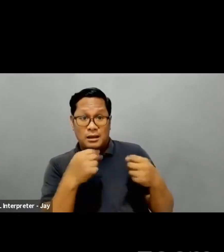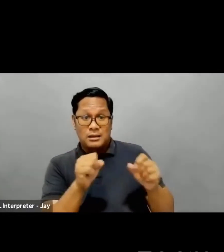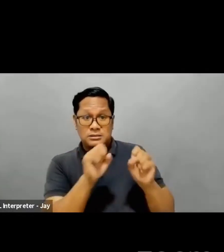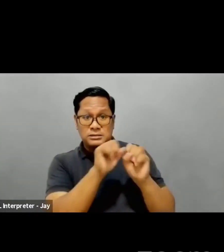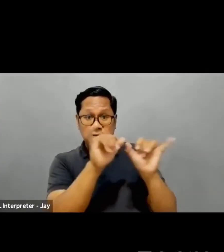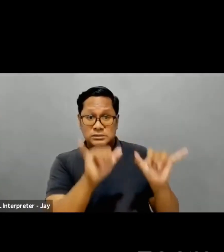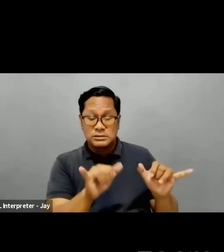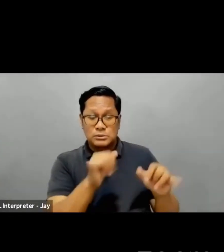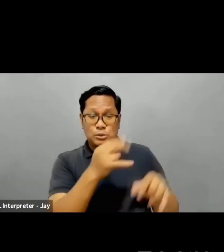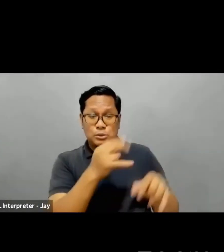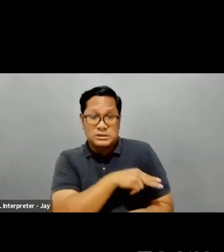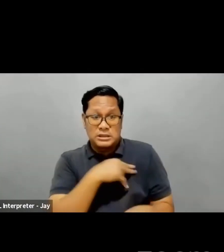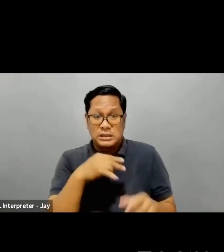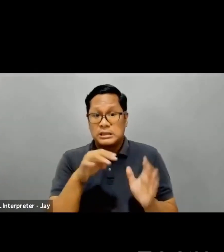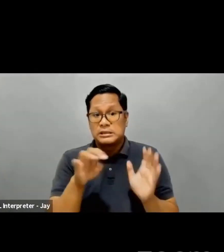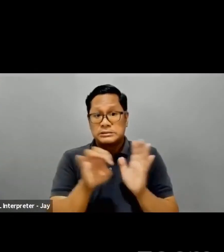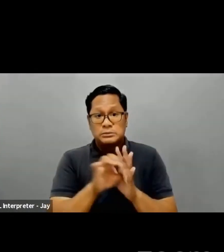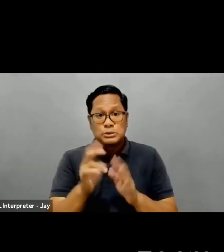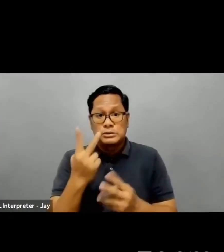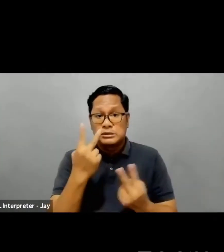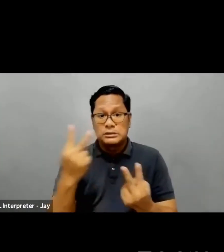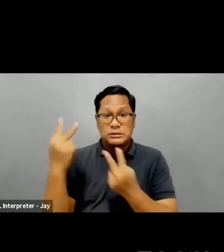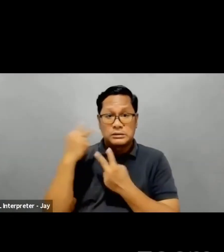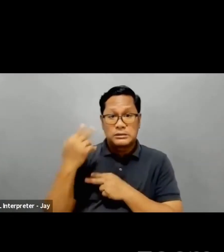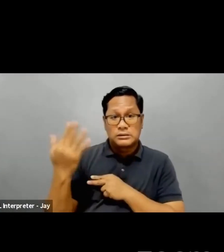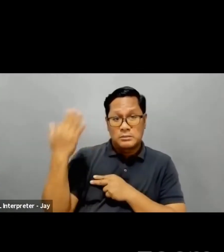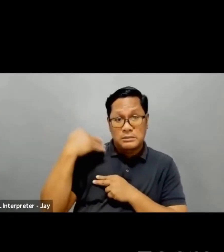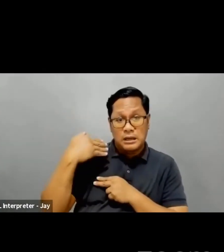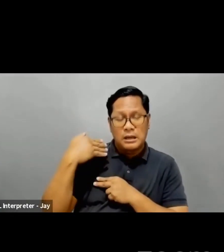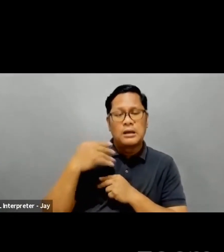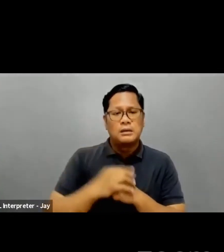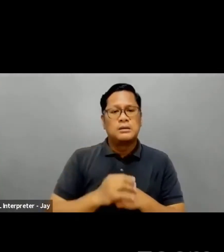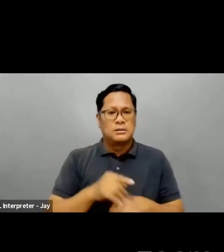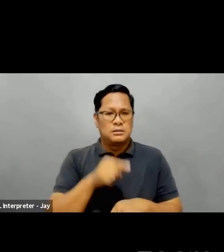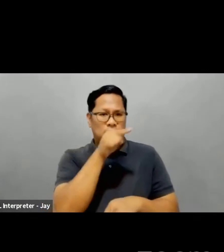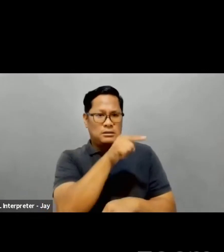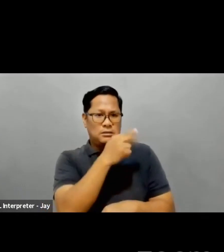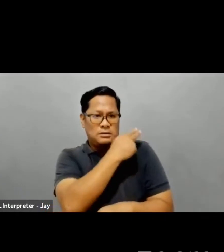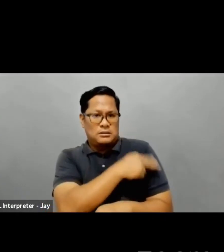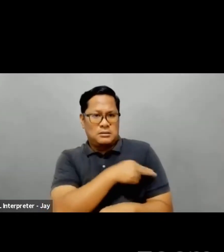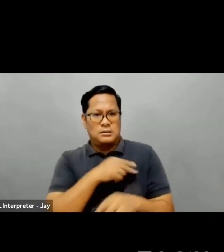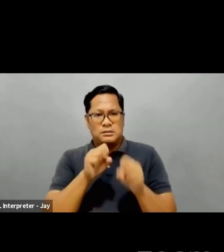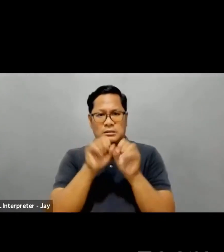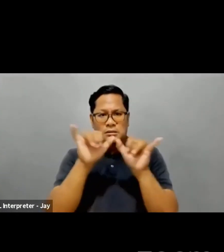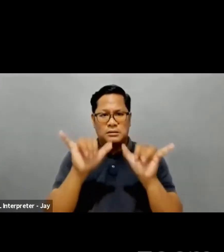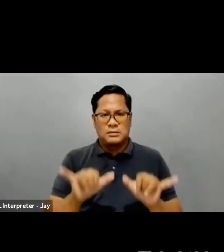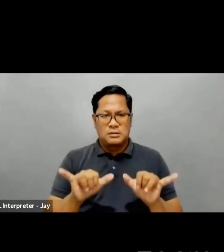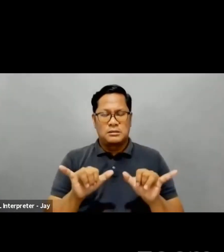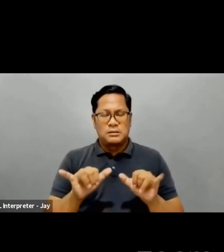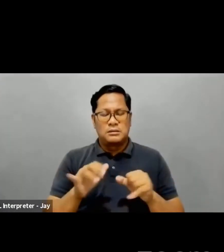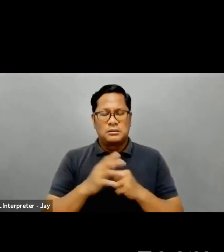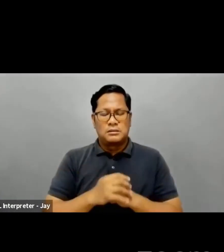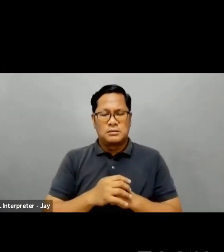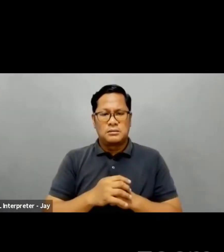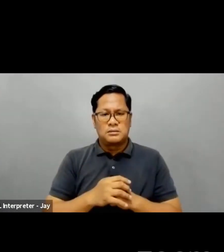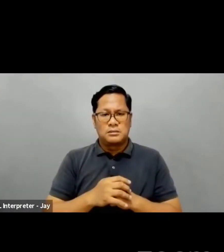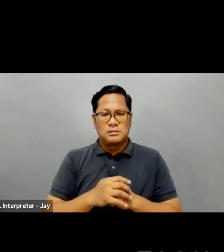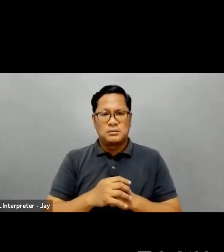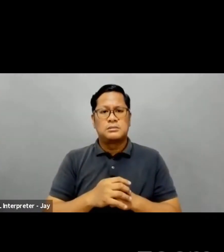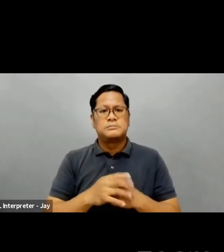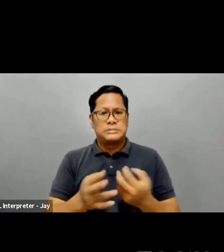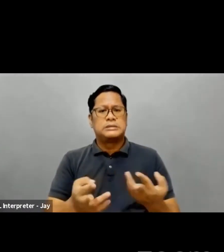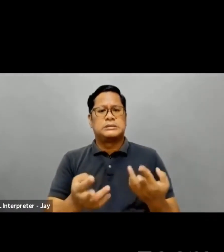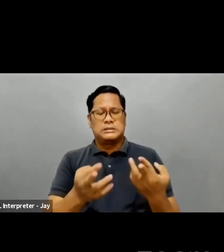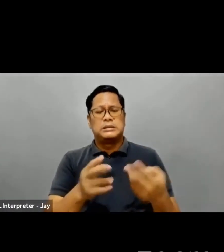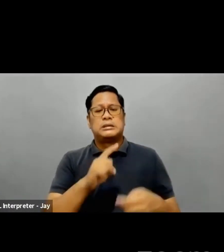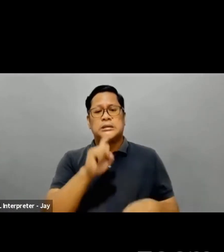that at some point in the past, the hospital system, the hospitals were obliged